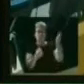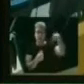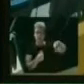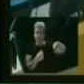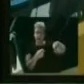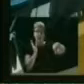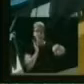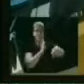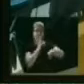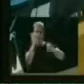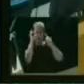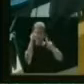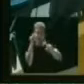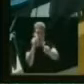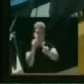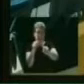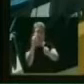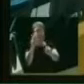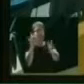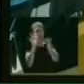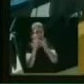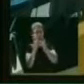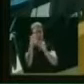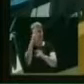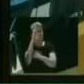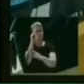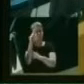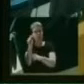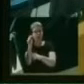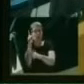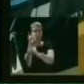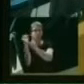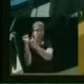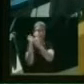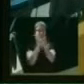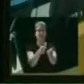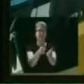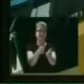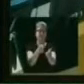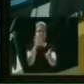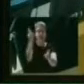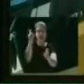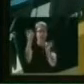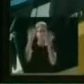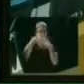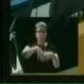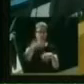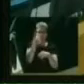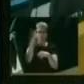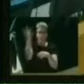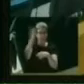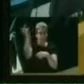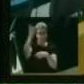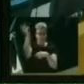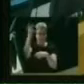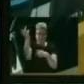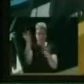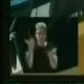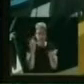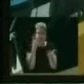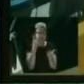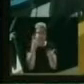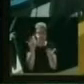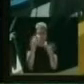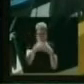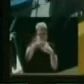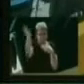of Education will have to then contact the grantor, and they'll have to work out something with the grantor and see where